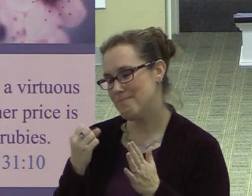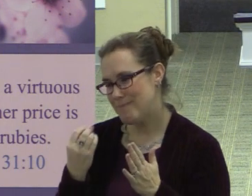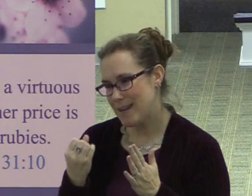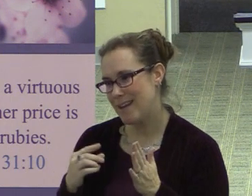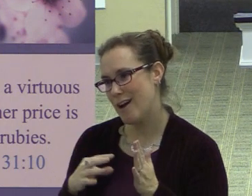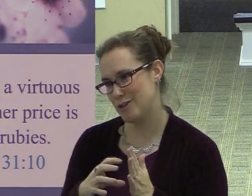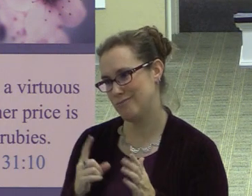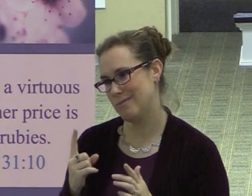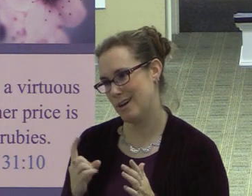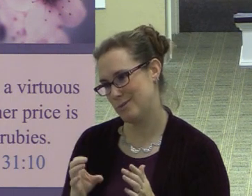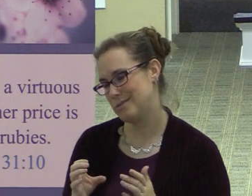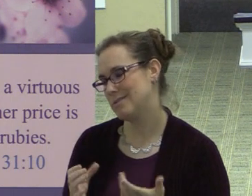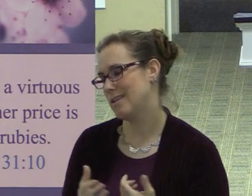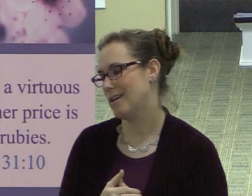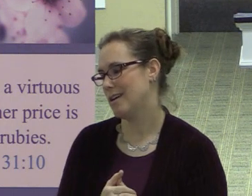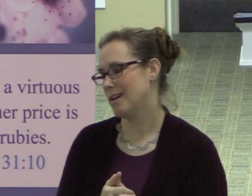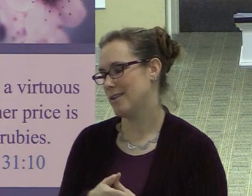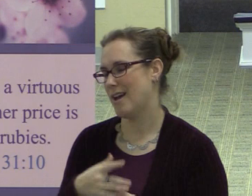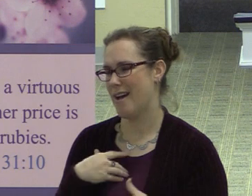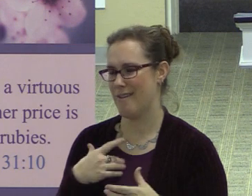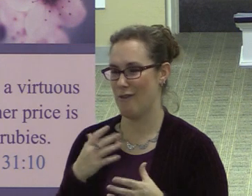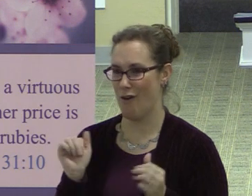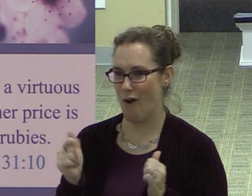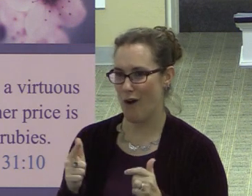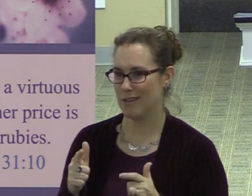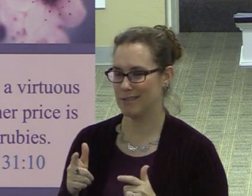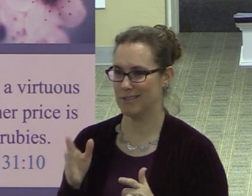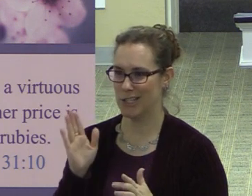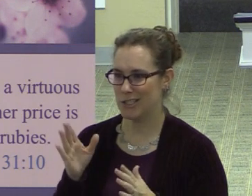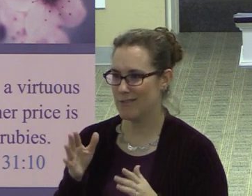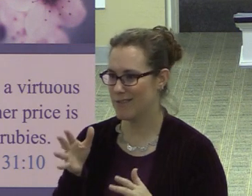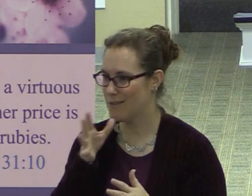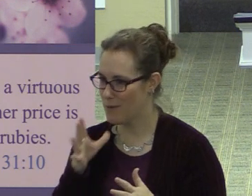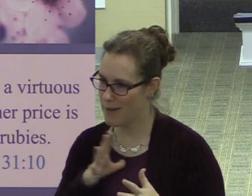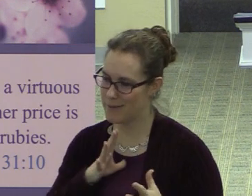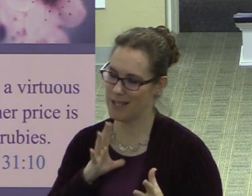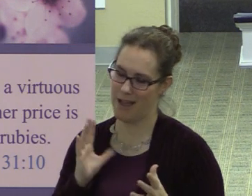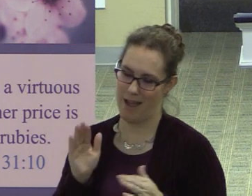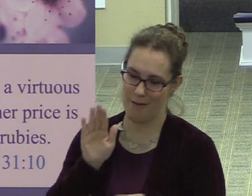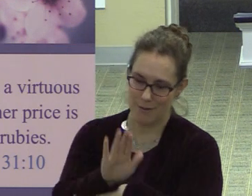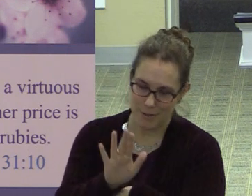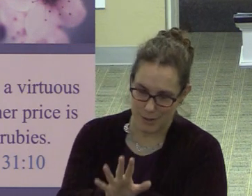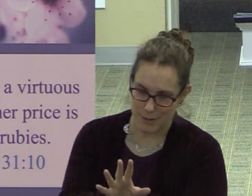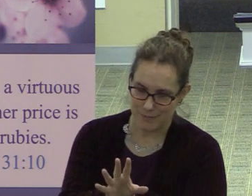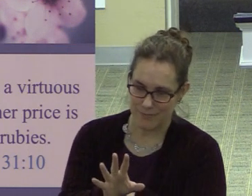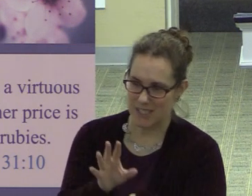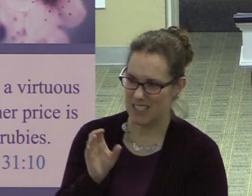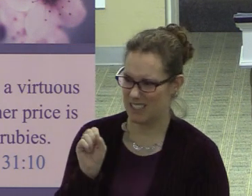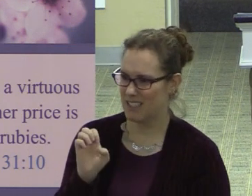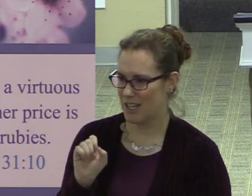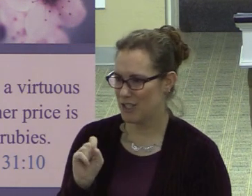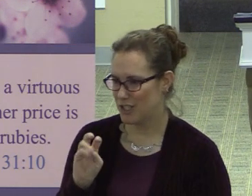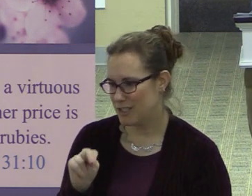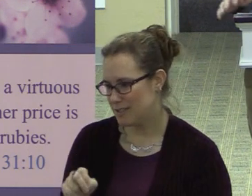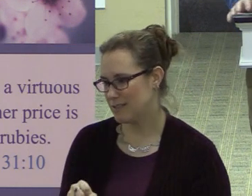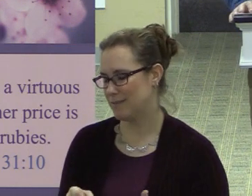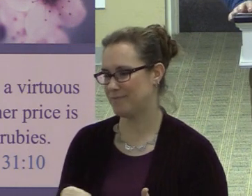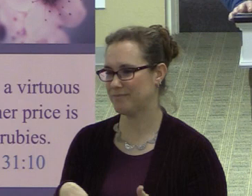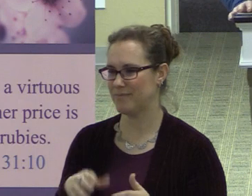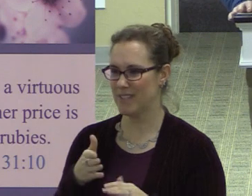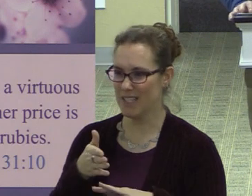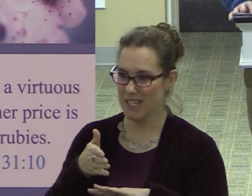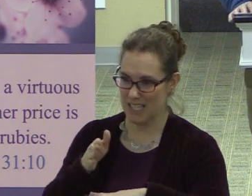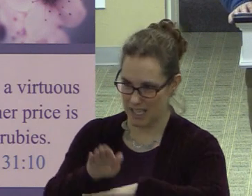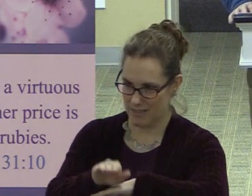day, they have all the sessions with the ladies from morning, then afternoon sessions, and then the evening is preaching